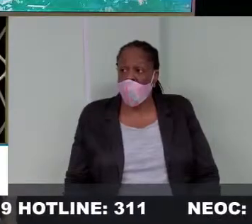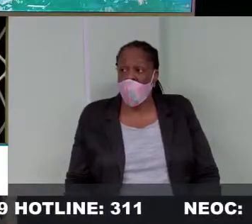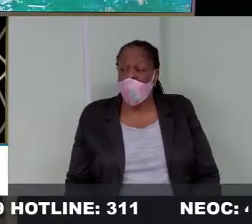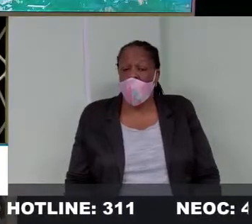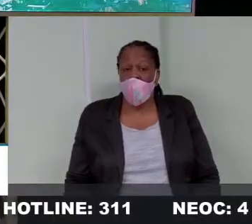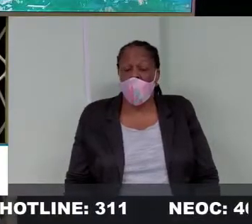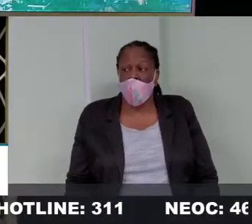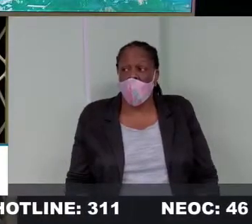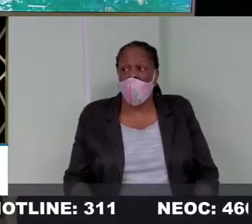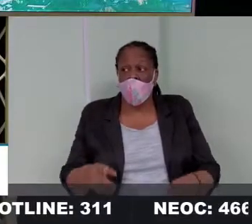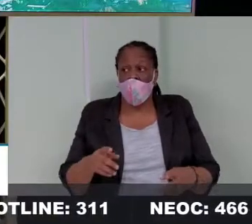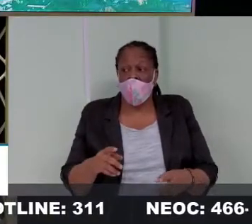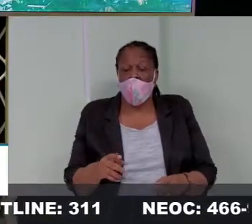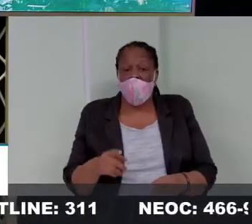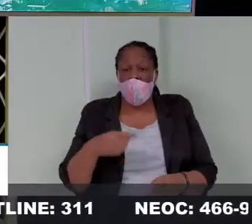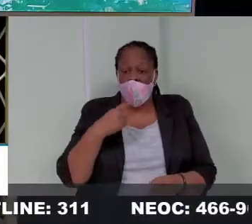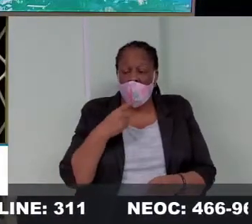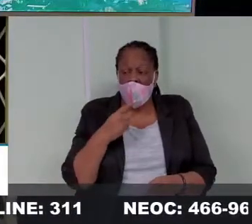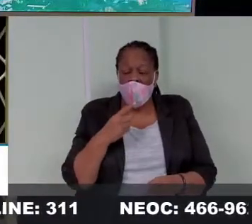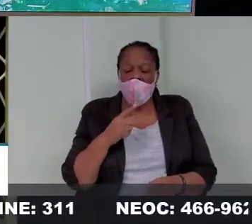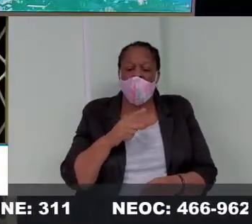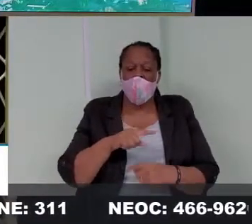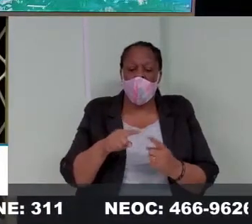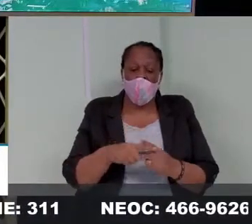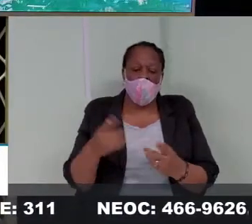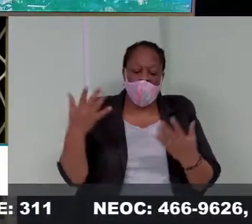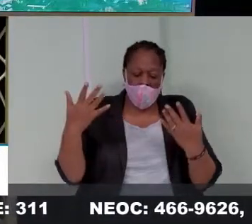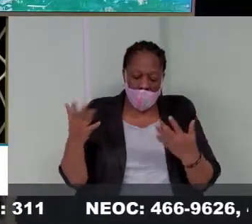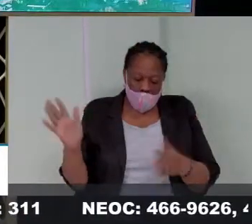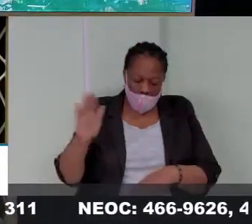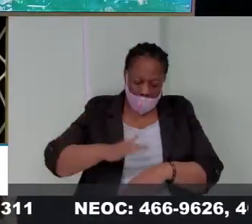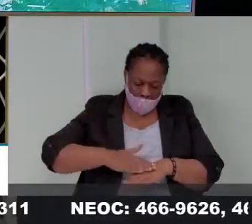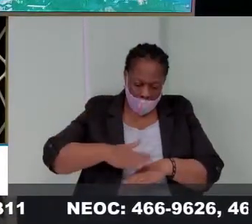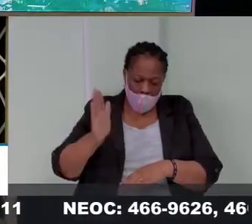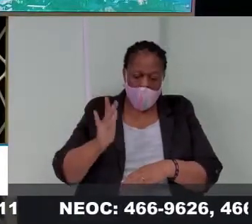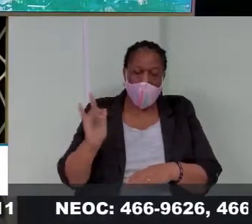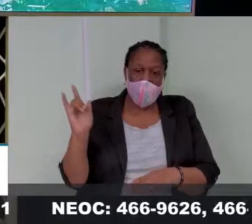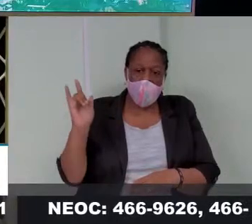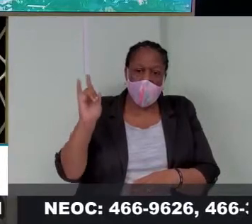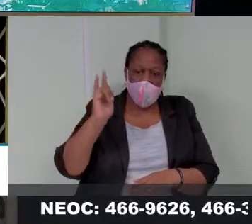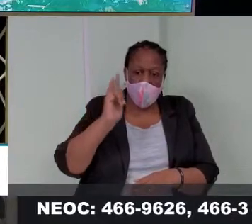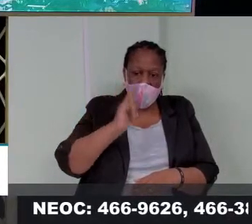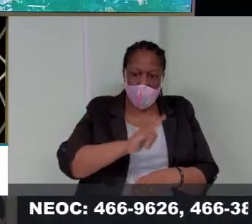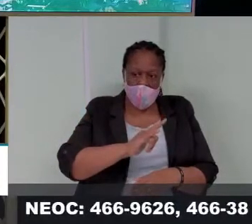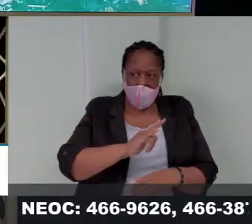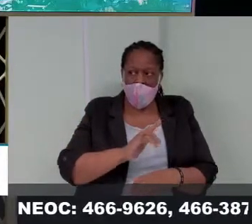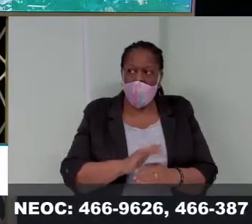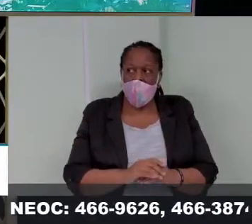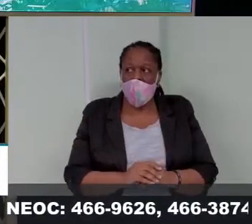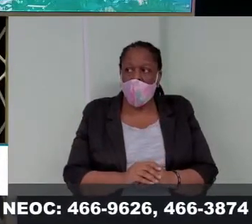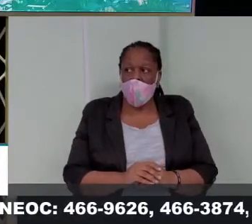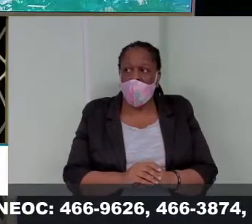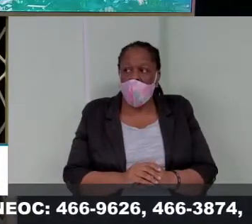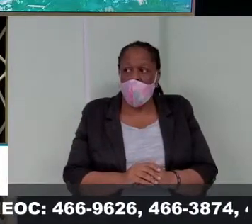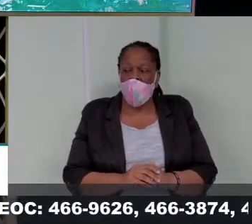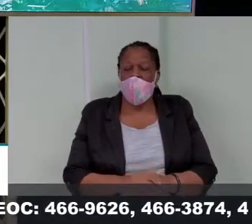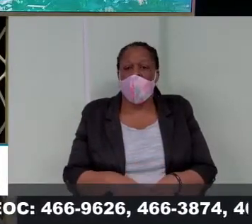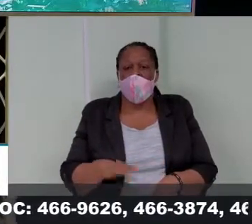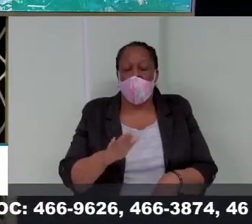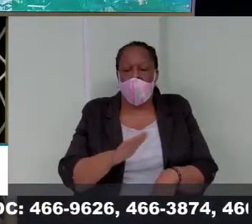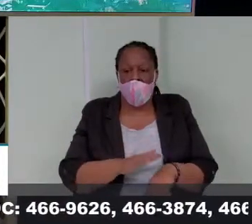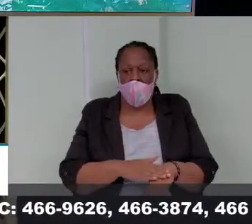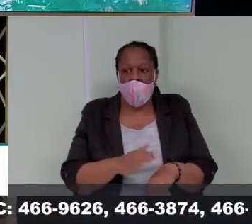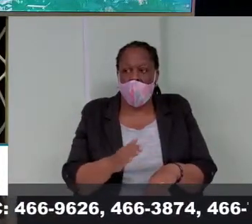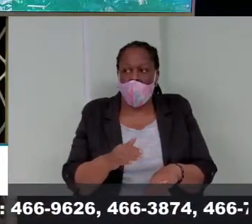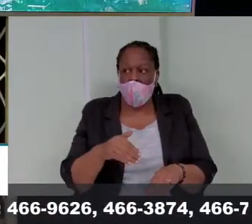traveler disembarks the aircrafts, goes through the entire process. When they reach outside of the airport, they are met by a dispatcher